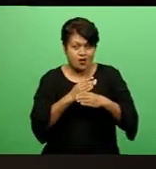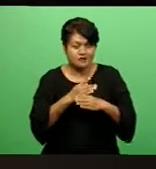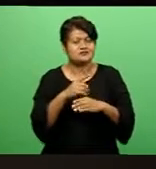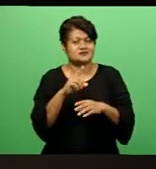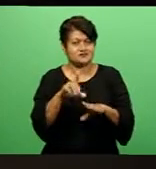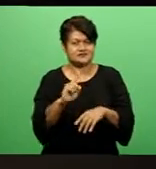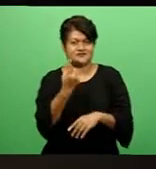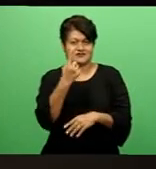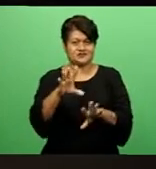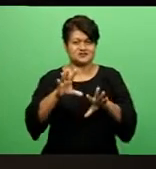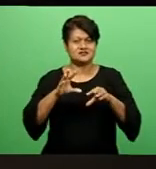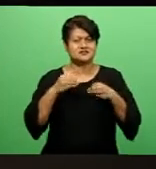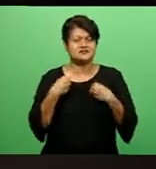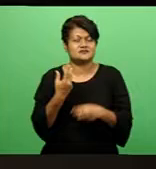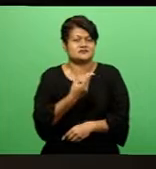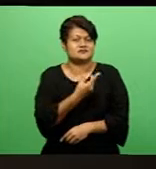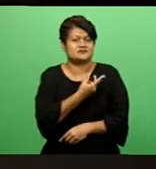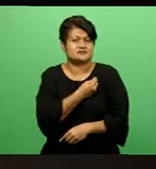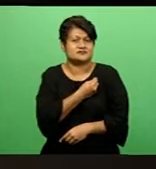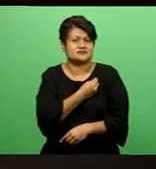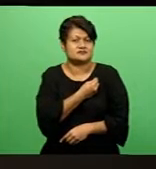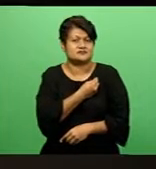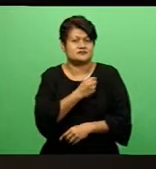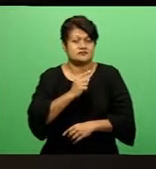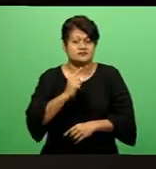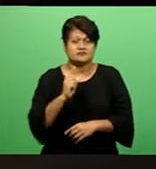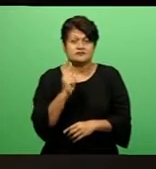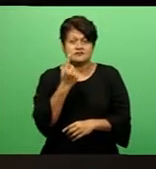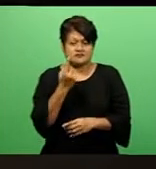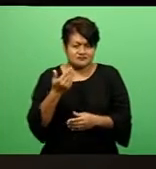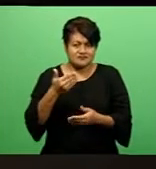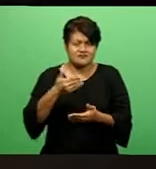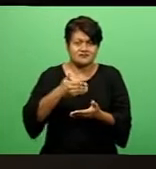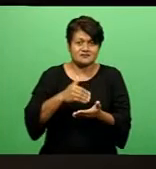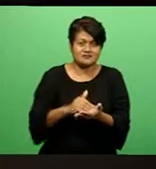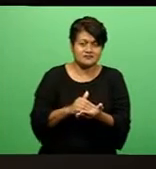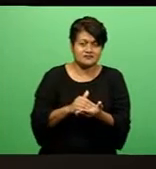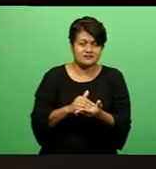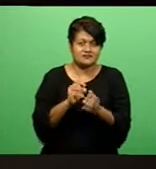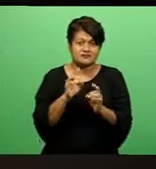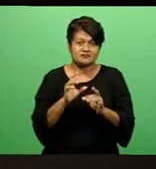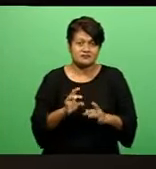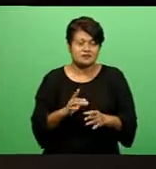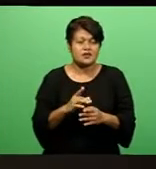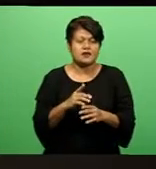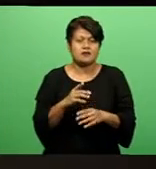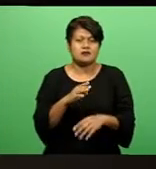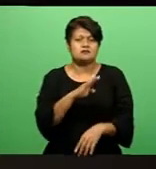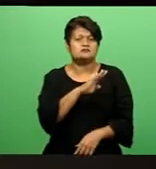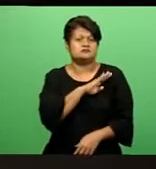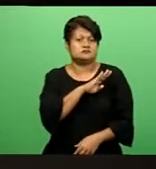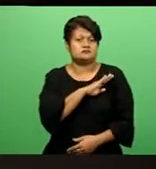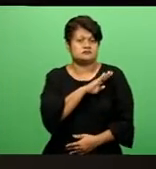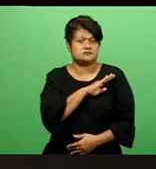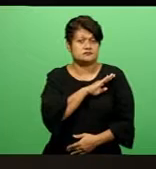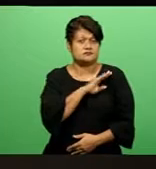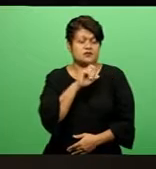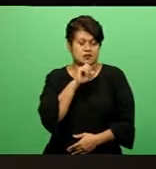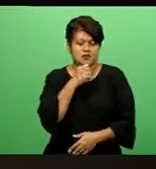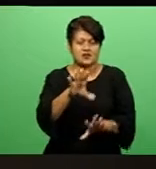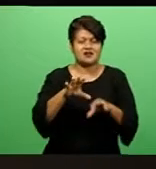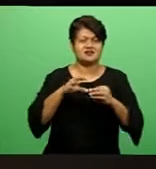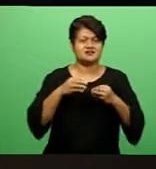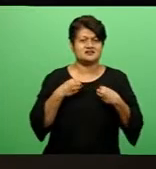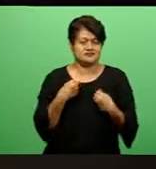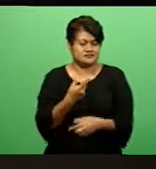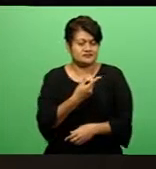minutes, once the flight from Australia touches down with the vaccine, the Prime Minister, Vorengi Bainimarama, will be officially handed over with the